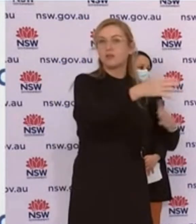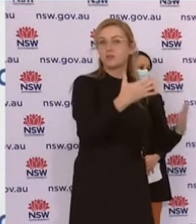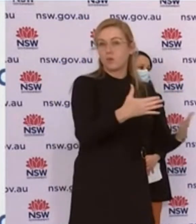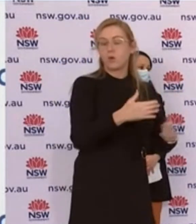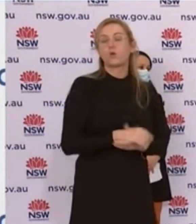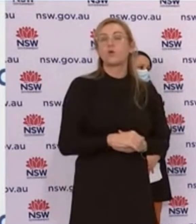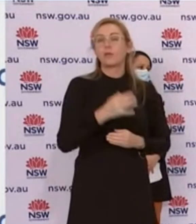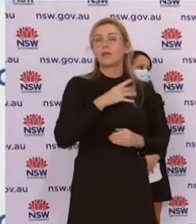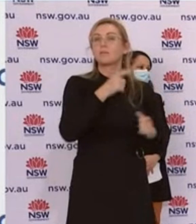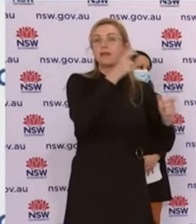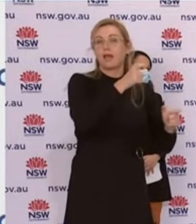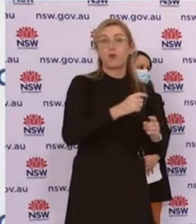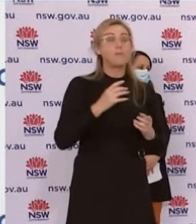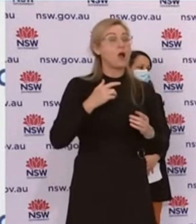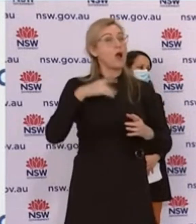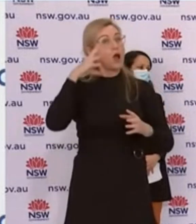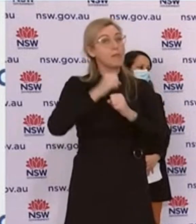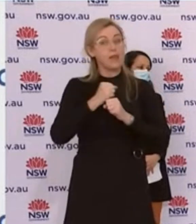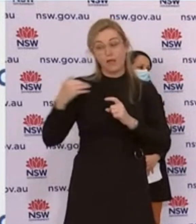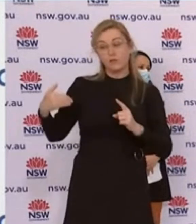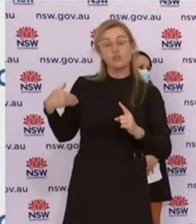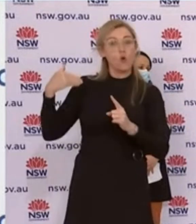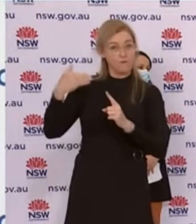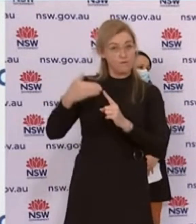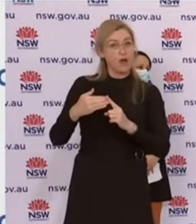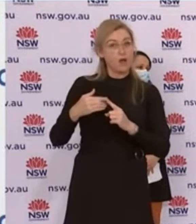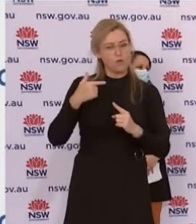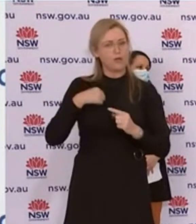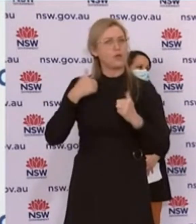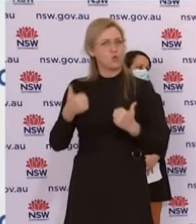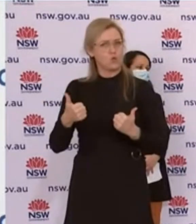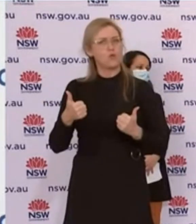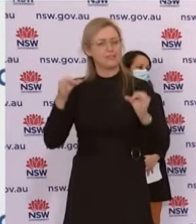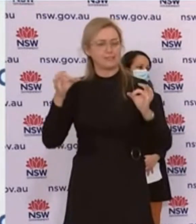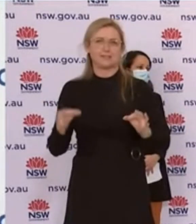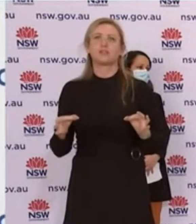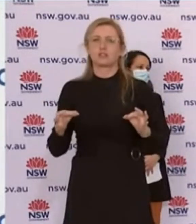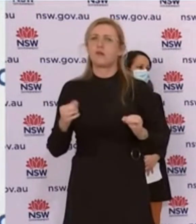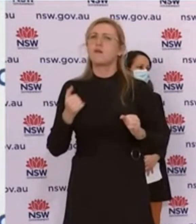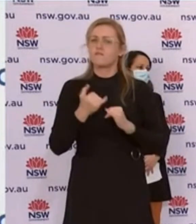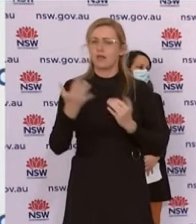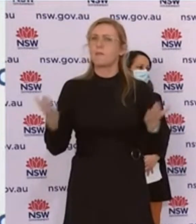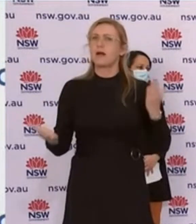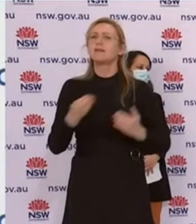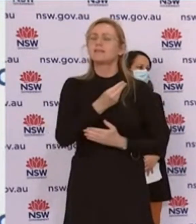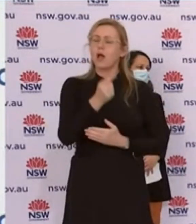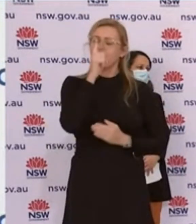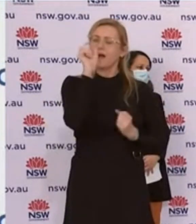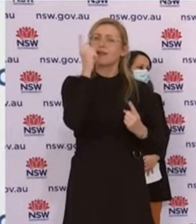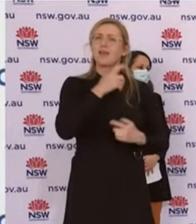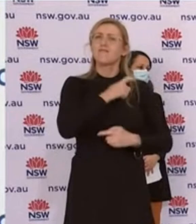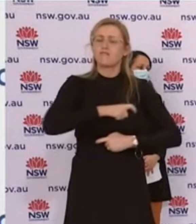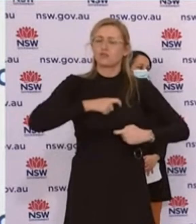in all, I believe the approach we've had to date has been balanced, and whilst some people are very frustrated, some more than